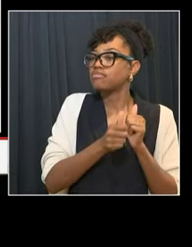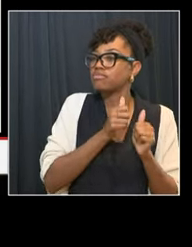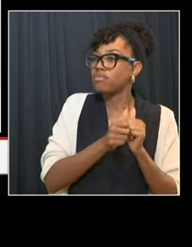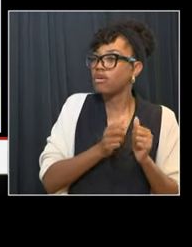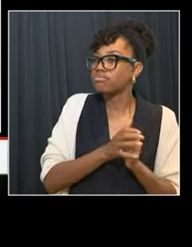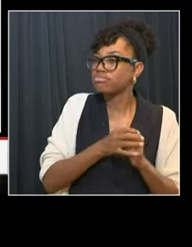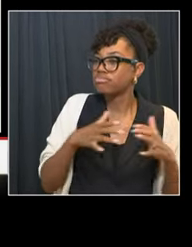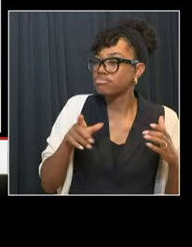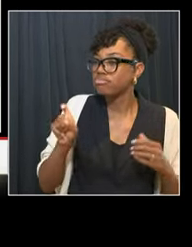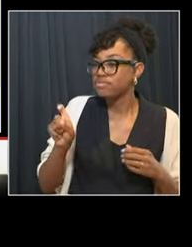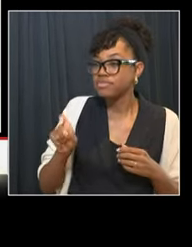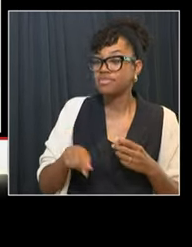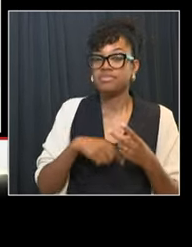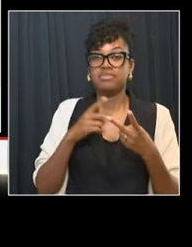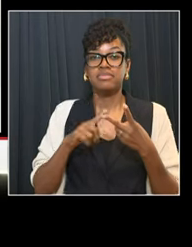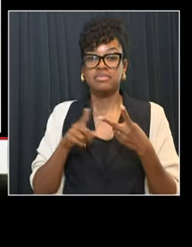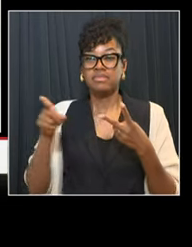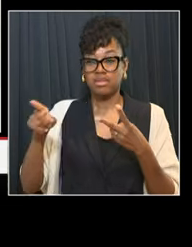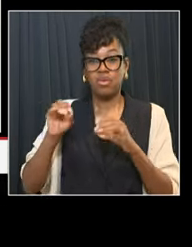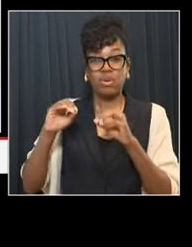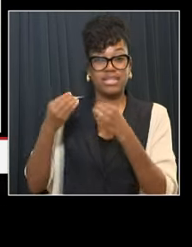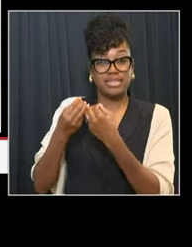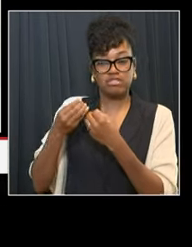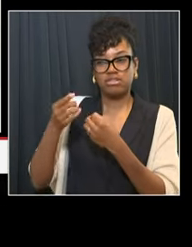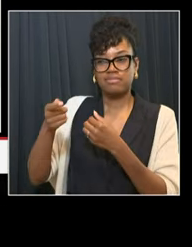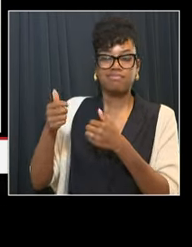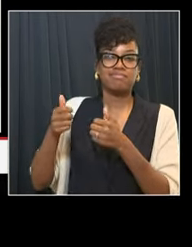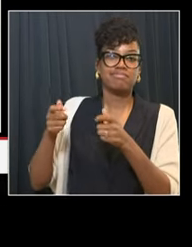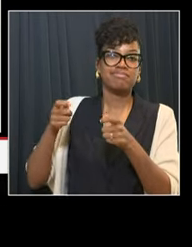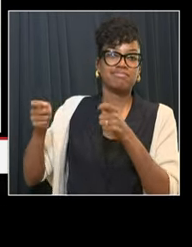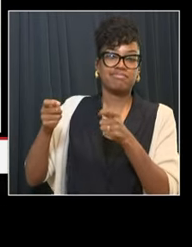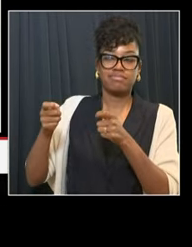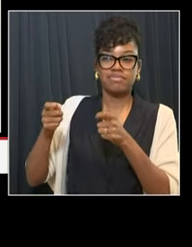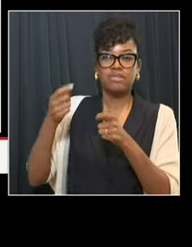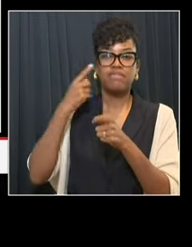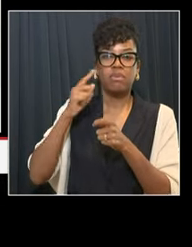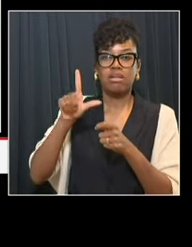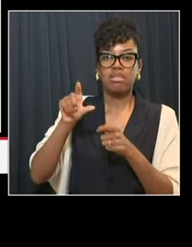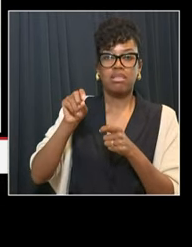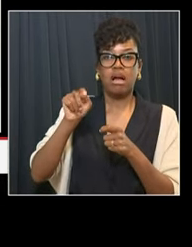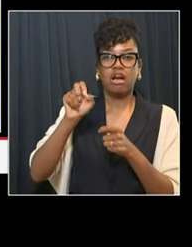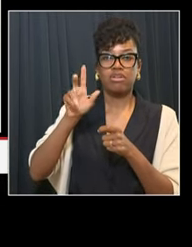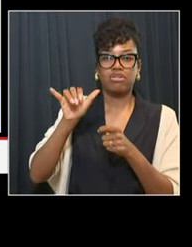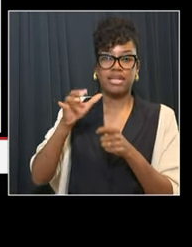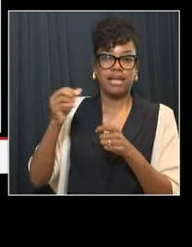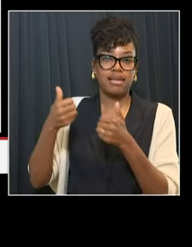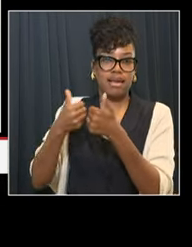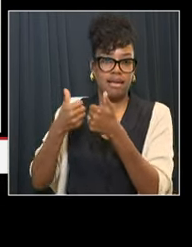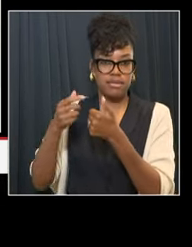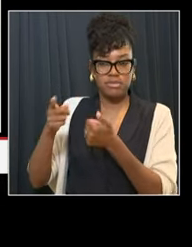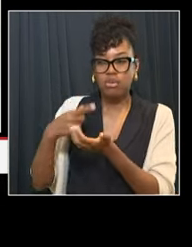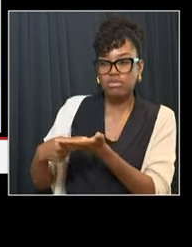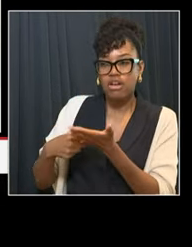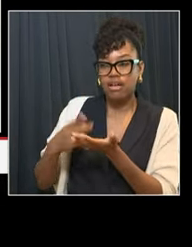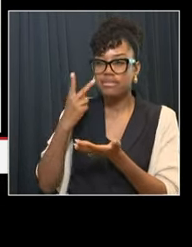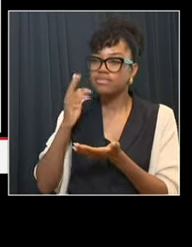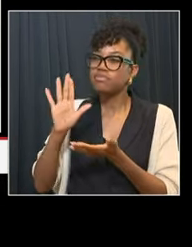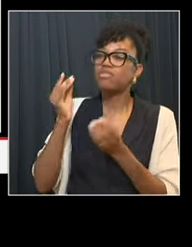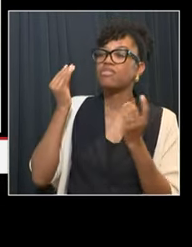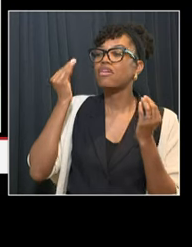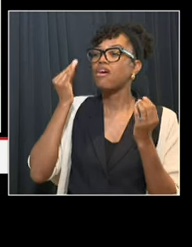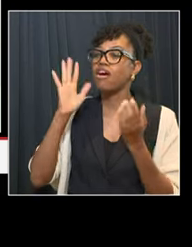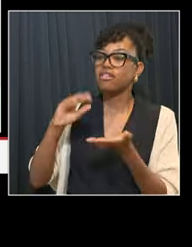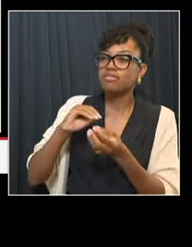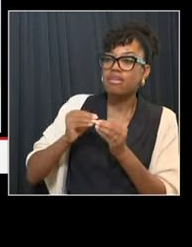and games, get his thoughts. Our initial kind of thinking around the tournaments is that we would open them up